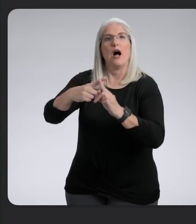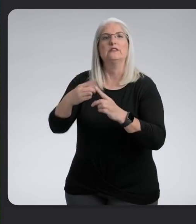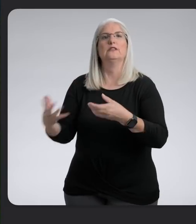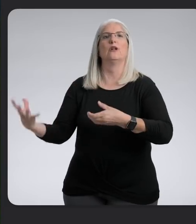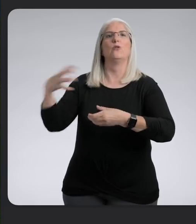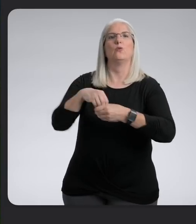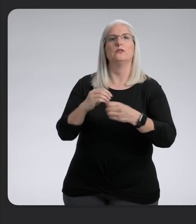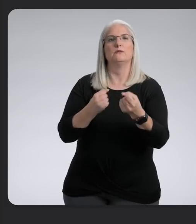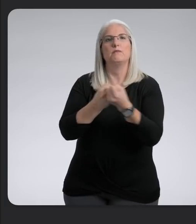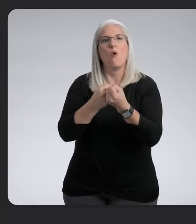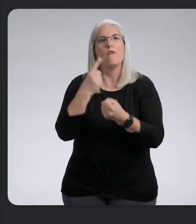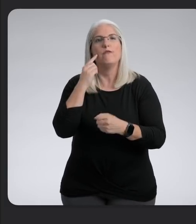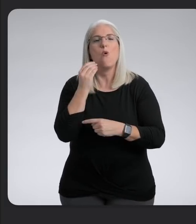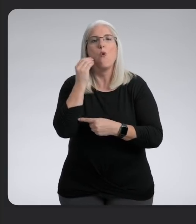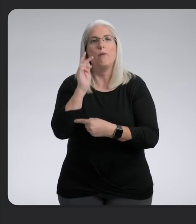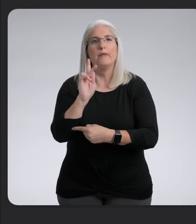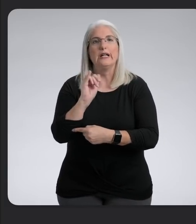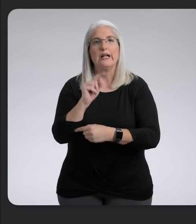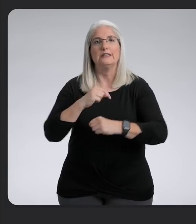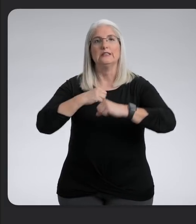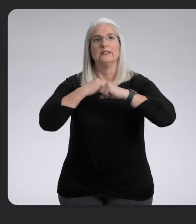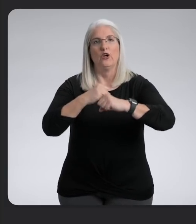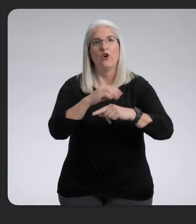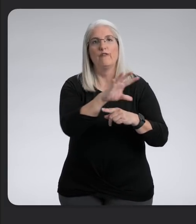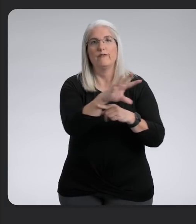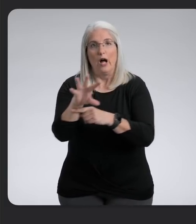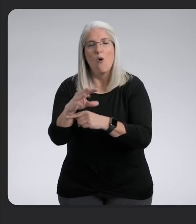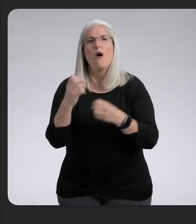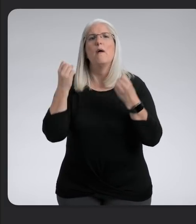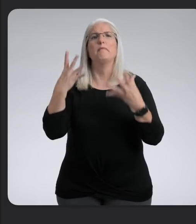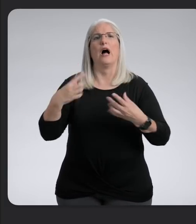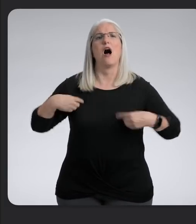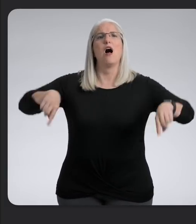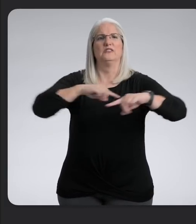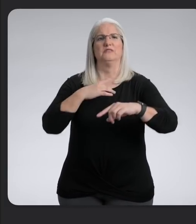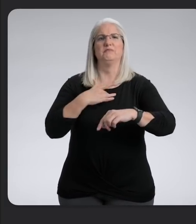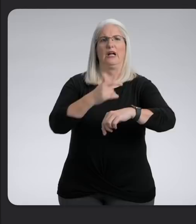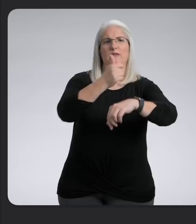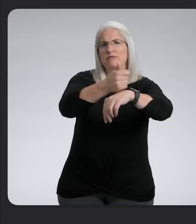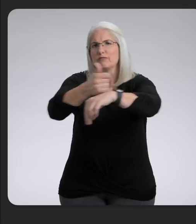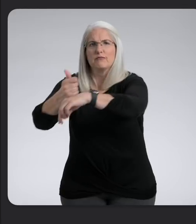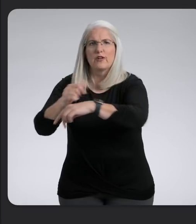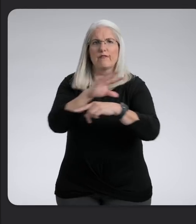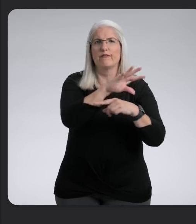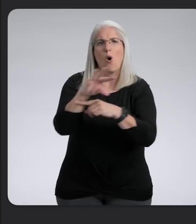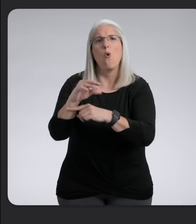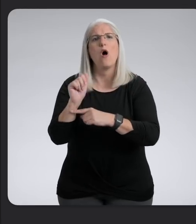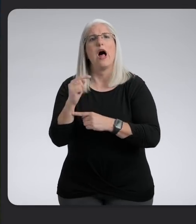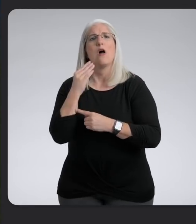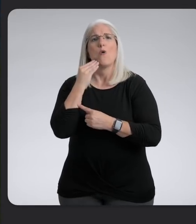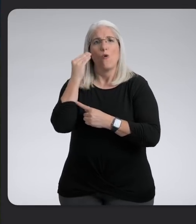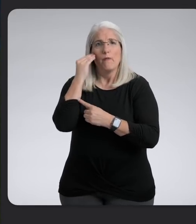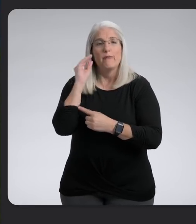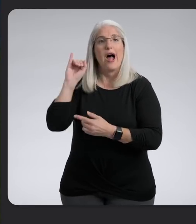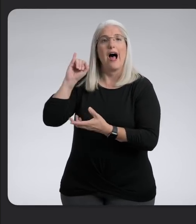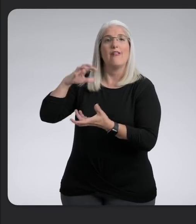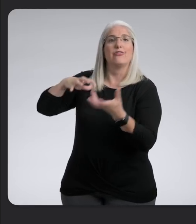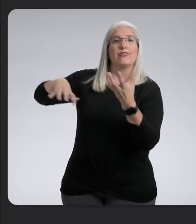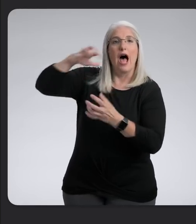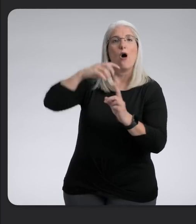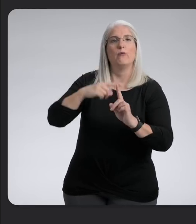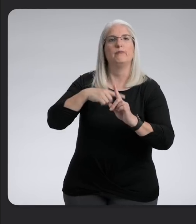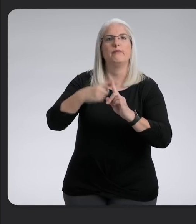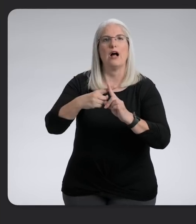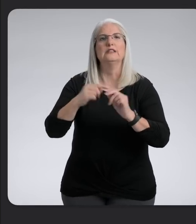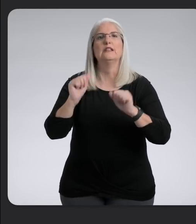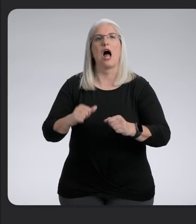includes built-in support for HomeKit Secure Video. More and more of us are using security cameras to keep an eye on our homes. With iCloud Plus, you